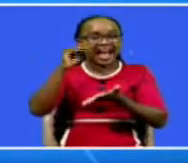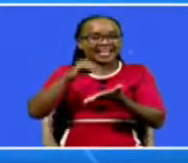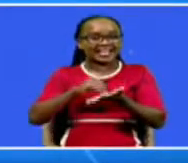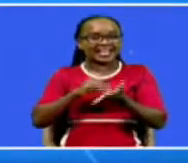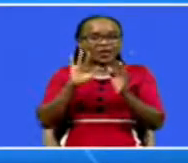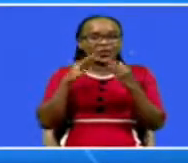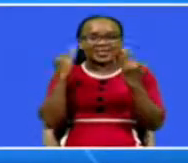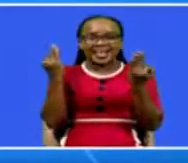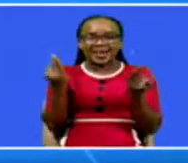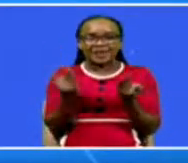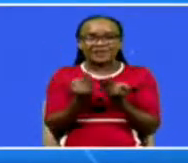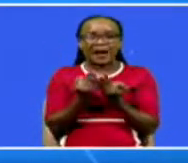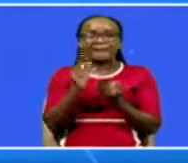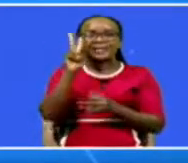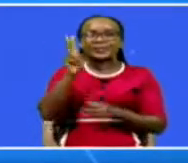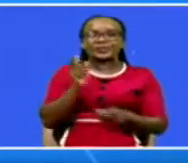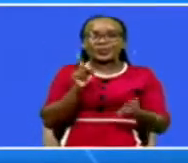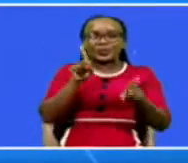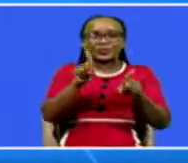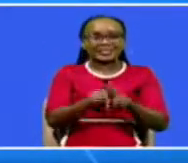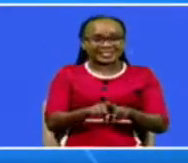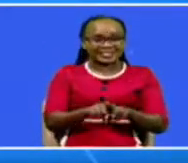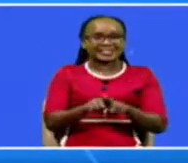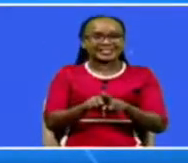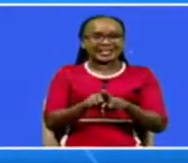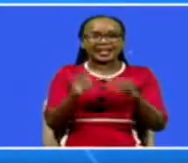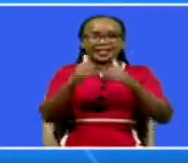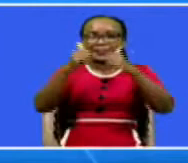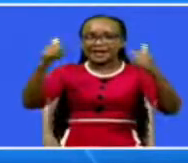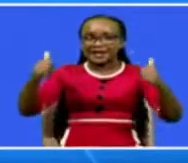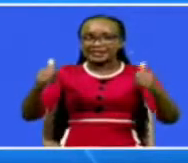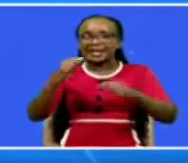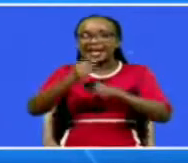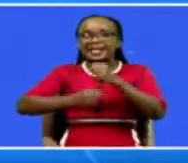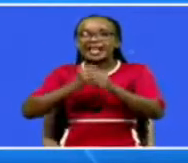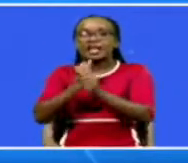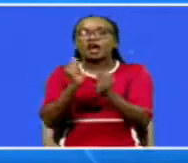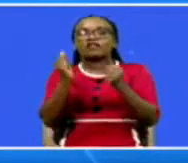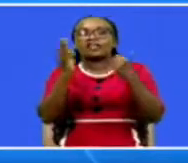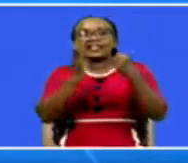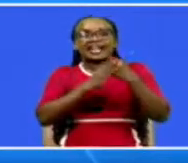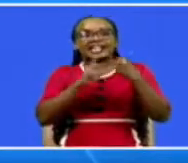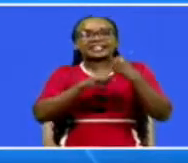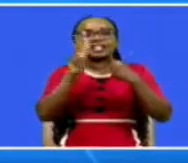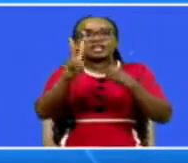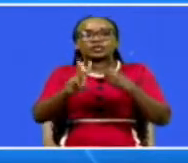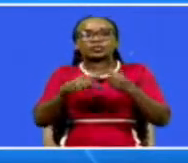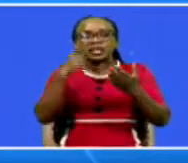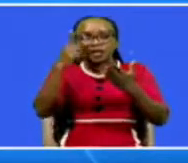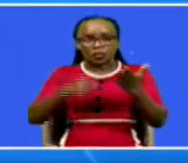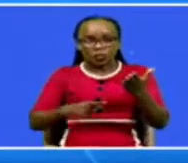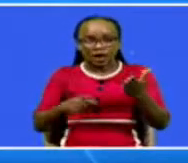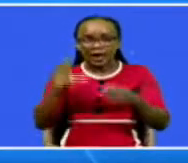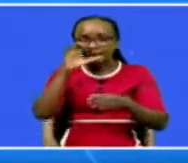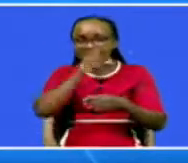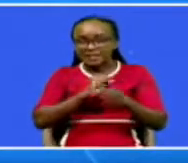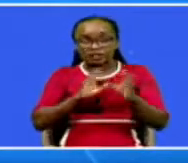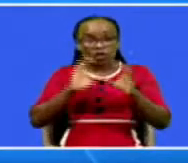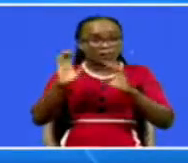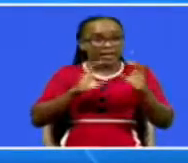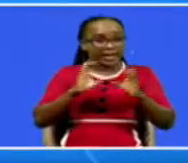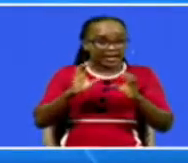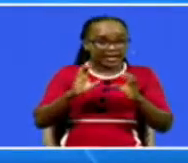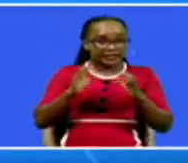reunited with their families. The two sisters parted ways in 1962, and they say lack of proper channel of communication is what